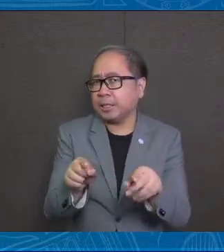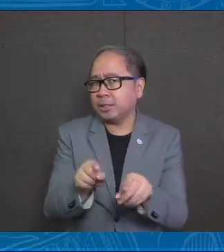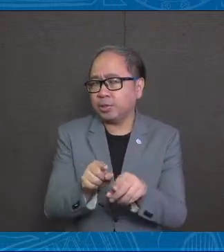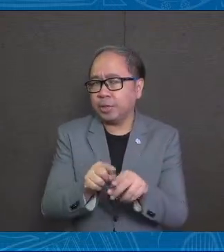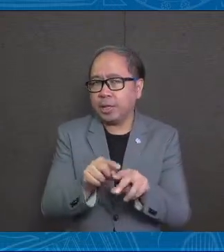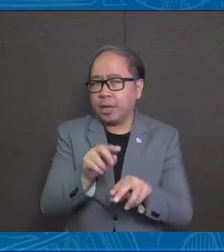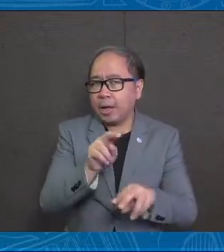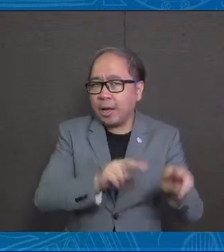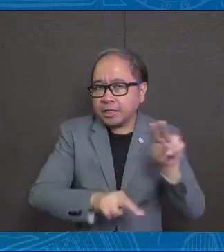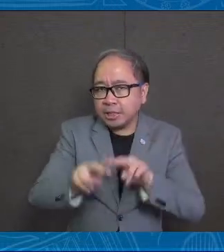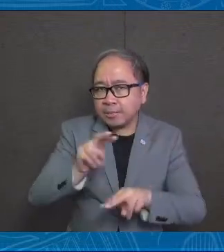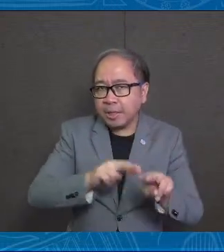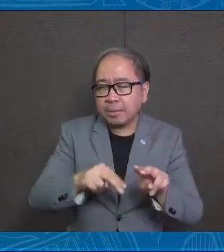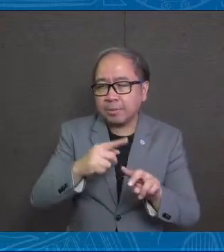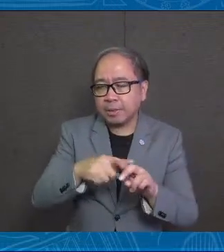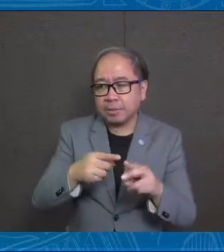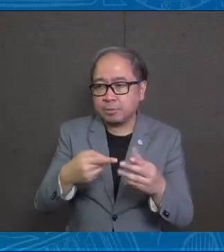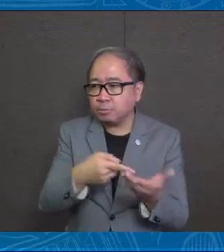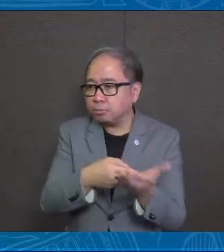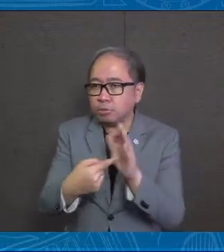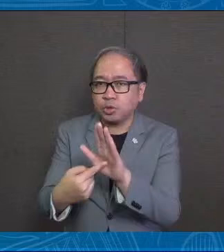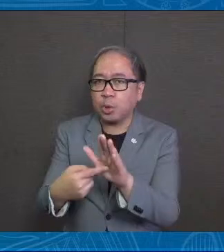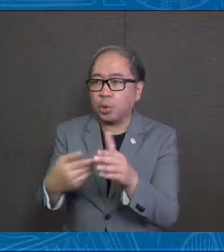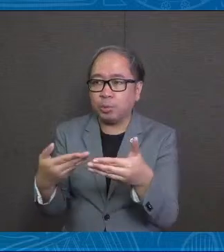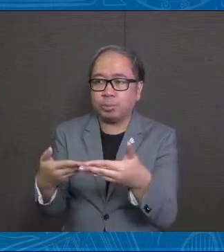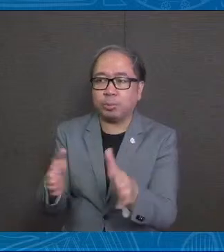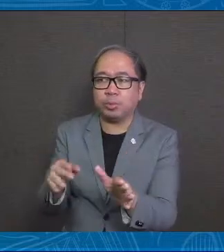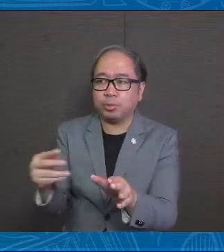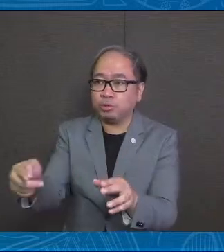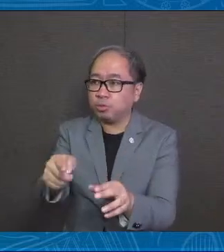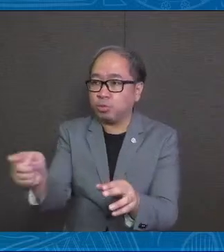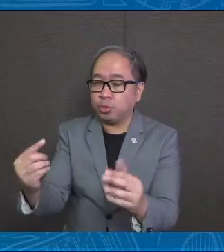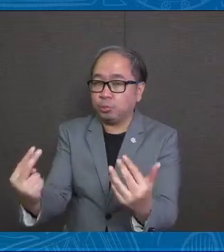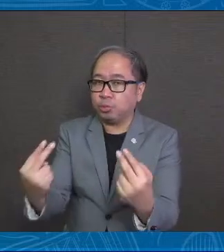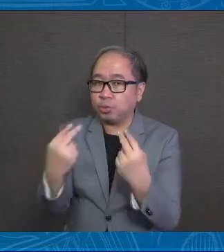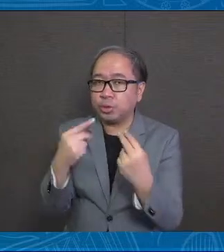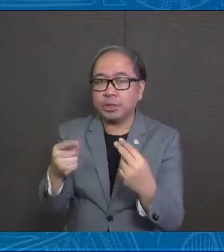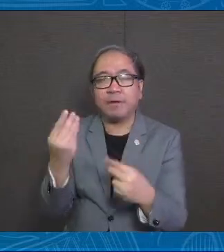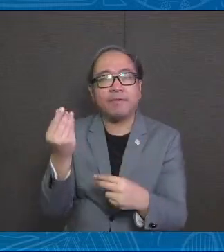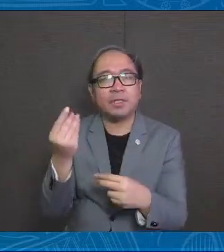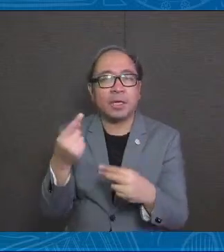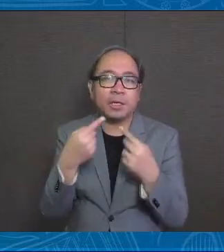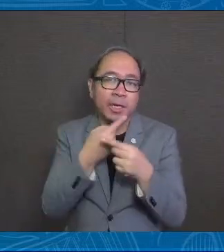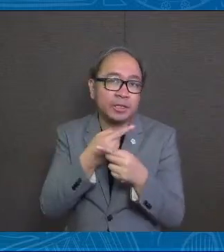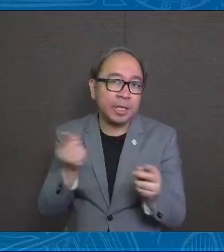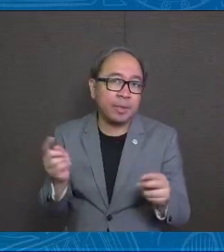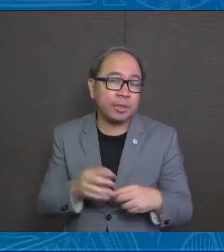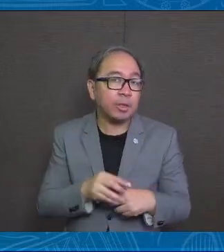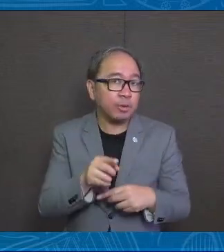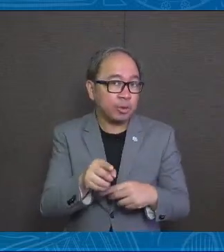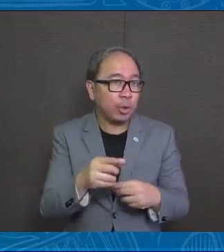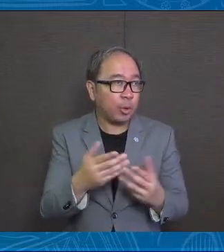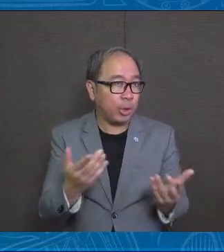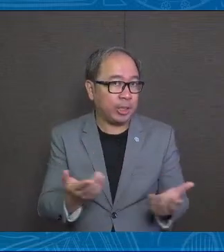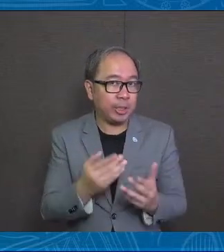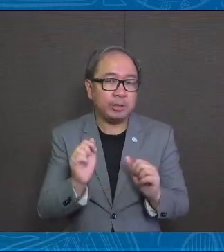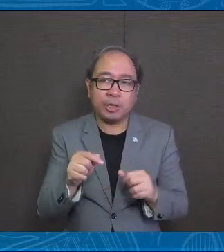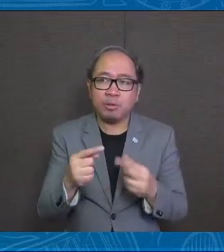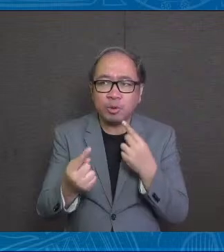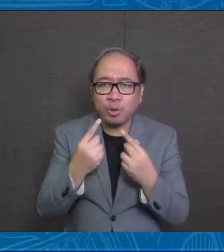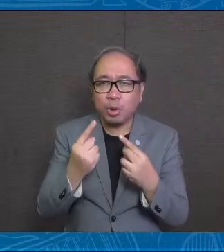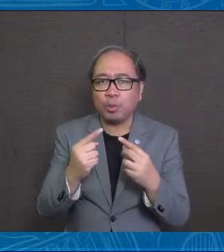and discloses climate risk in its fiscal statement. Right? So there are good examples, and while you're here, please talk and